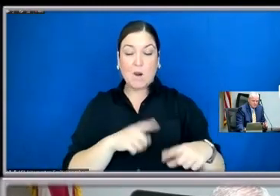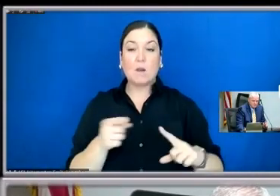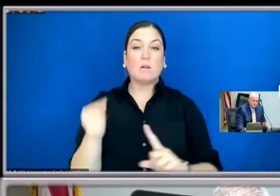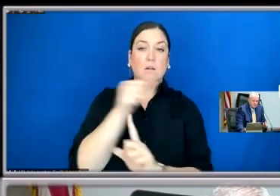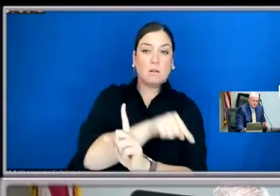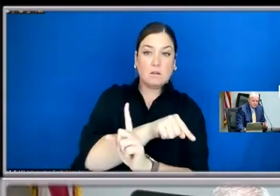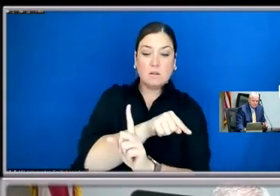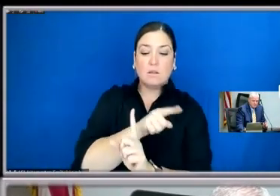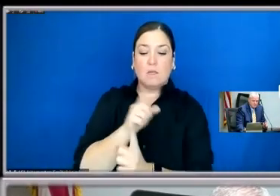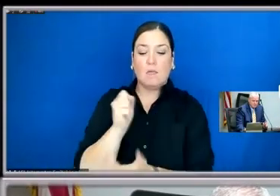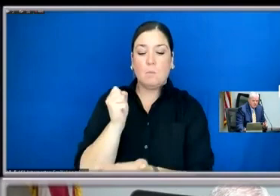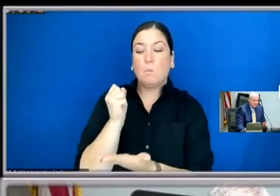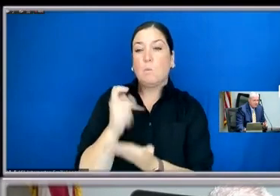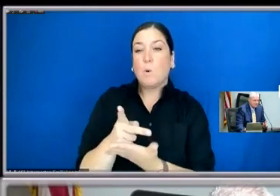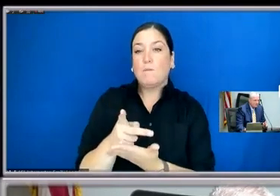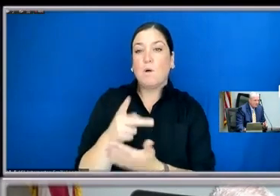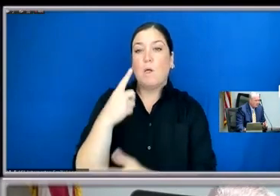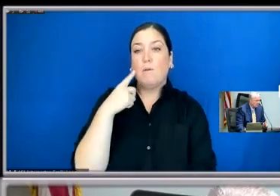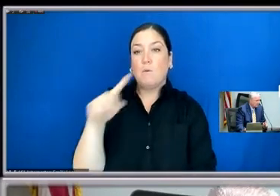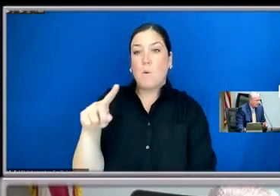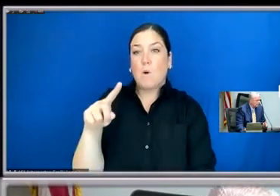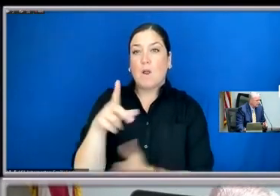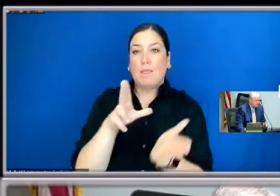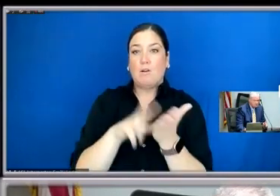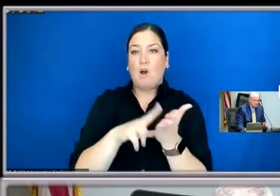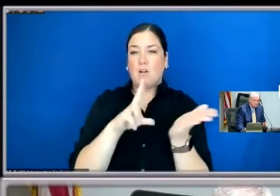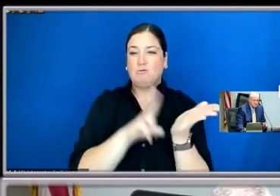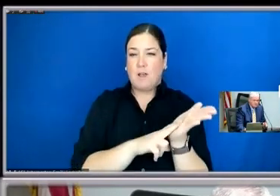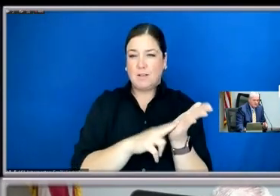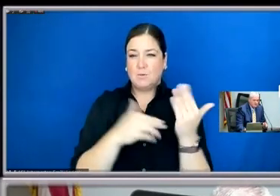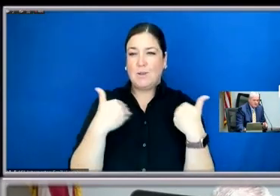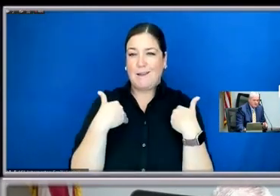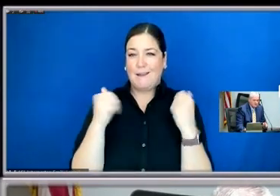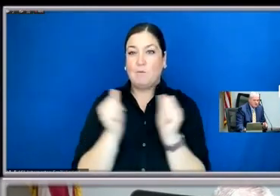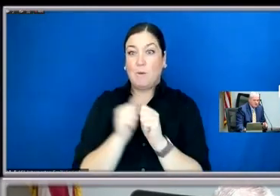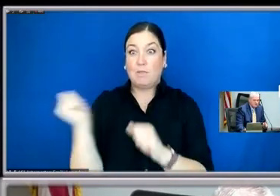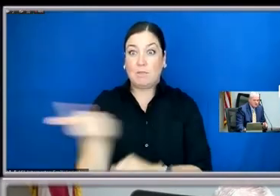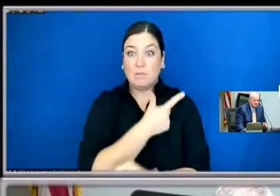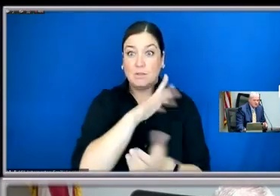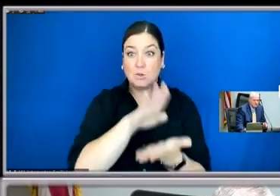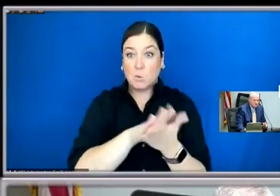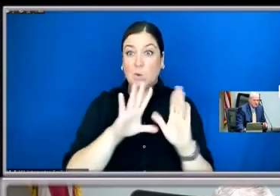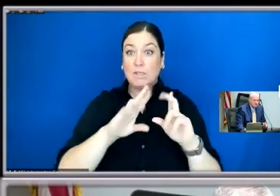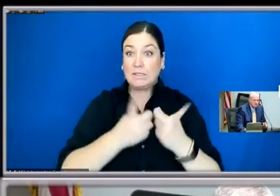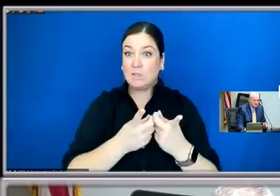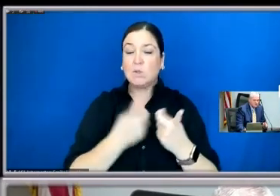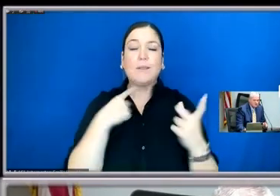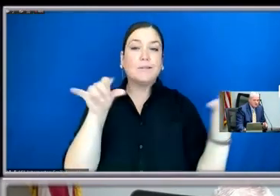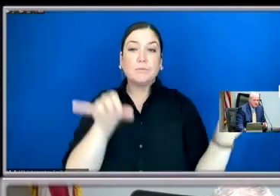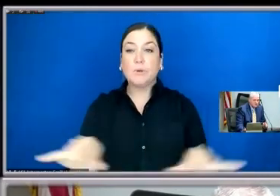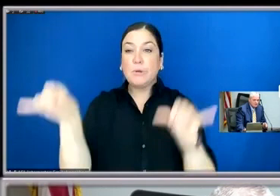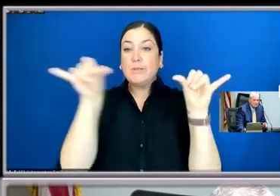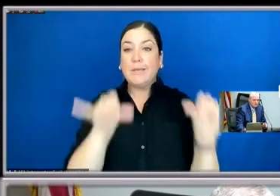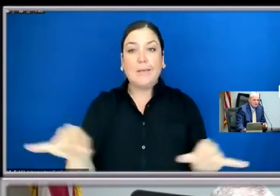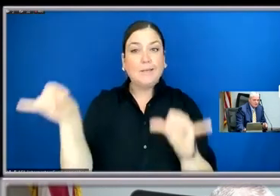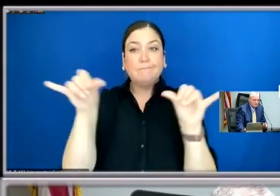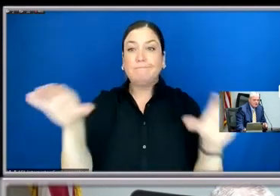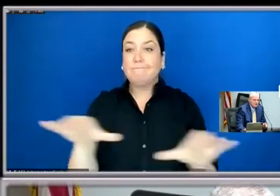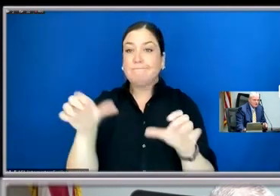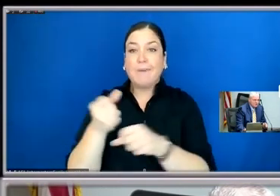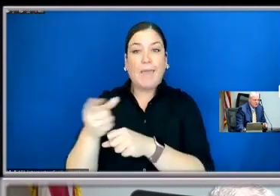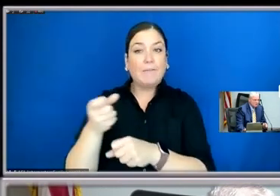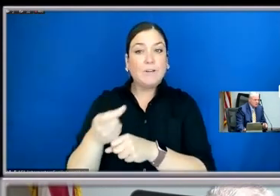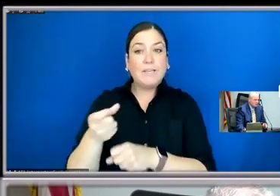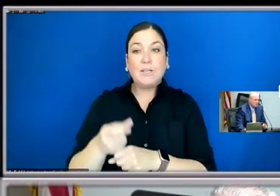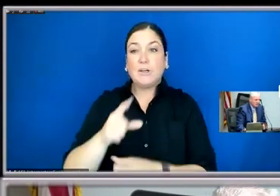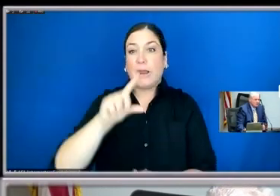approval of the contracts we have with all the school districts. This is a routine item. We do it every year, and it all comes together about this